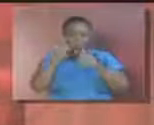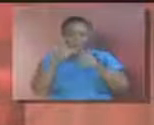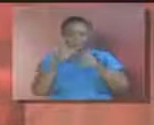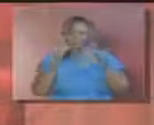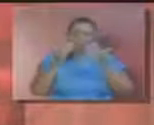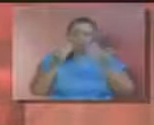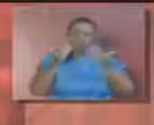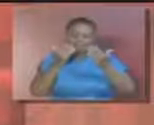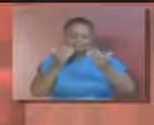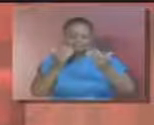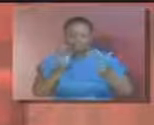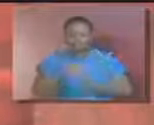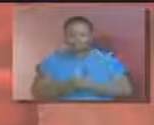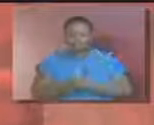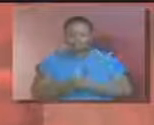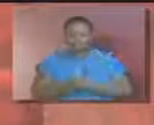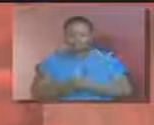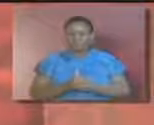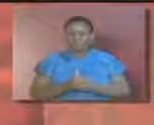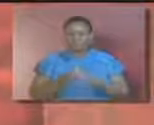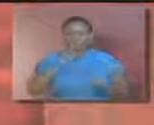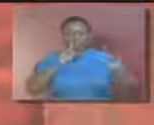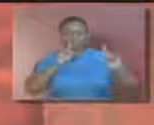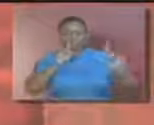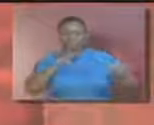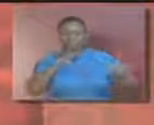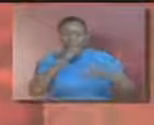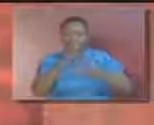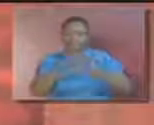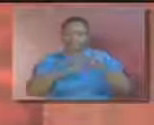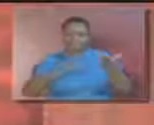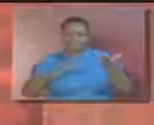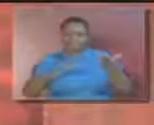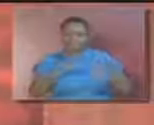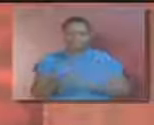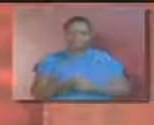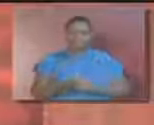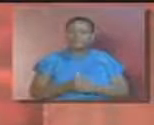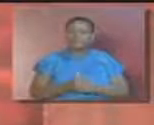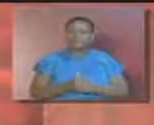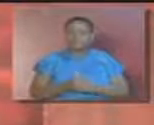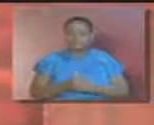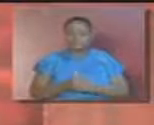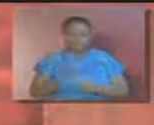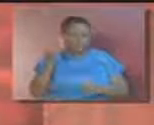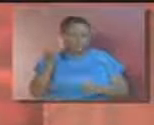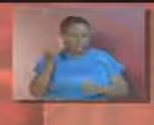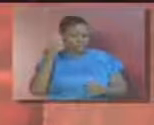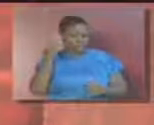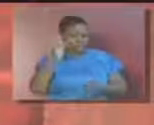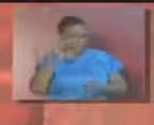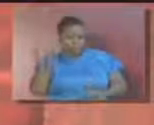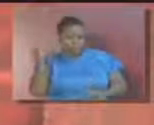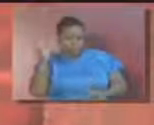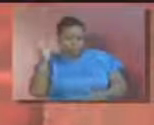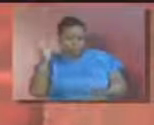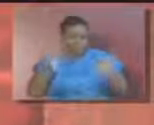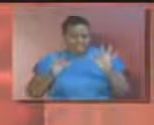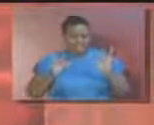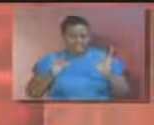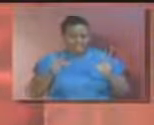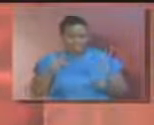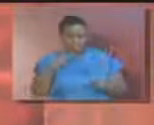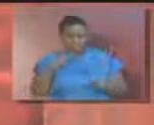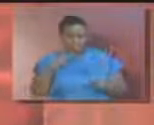it, and I'm not sure that you realize. Now, once you have a number of cases in the population, a certain level